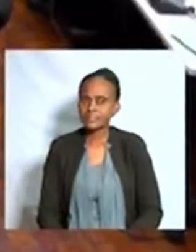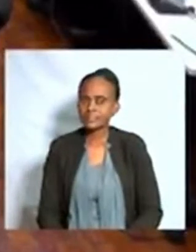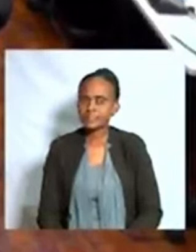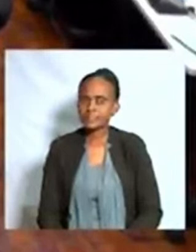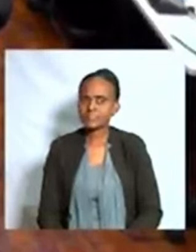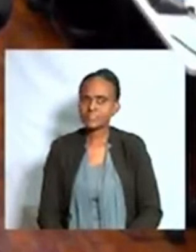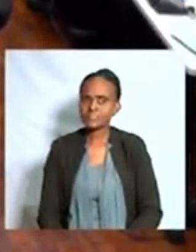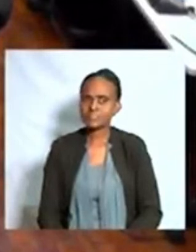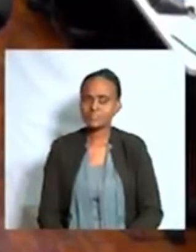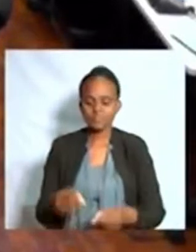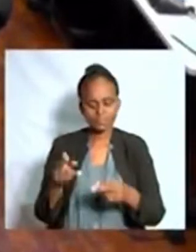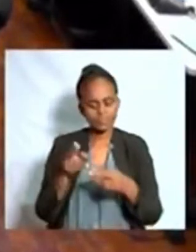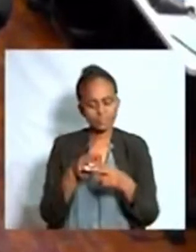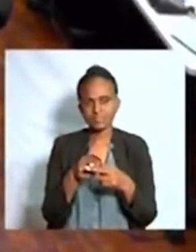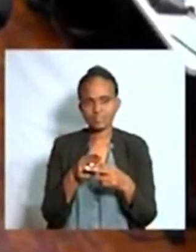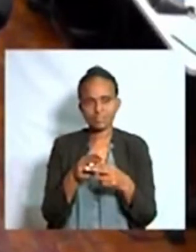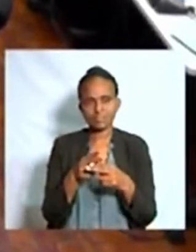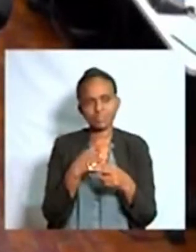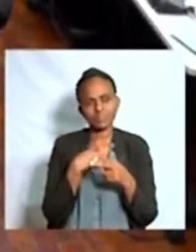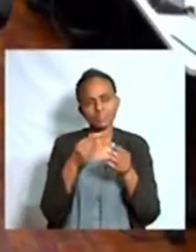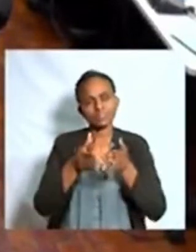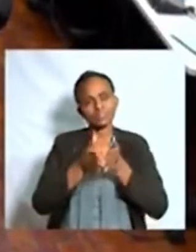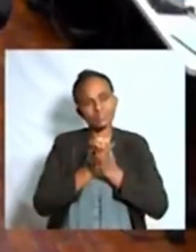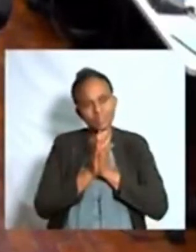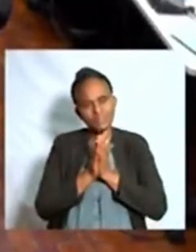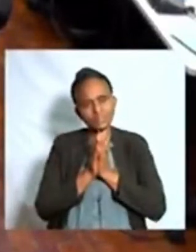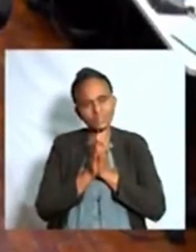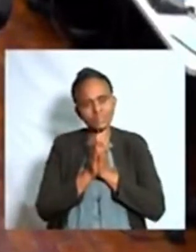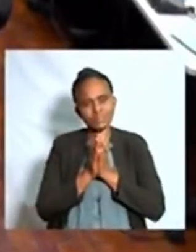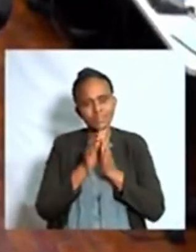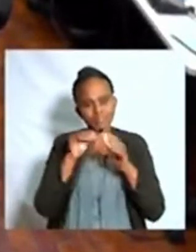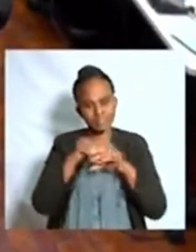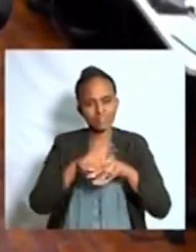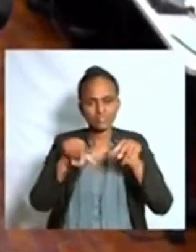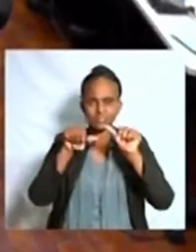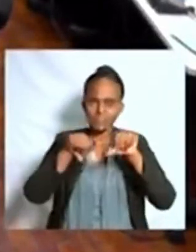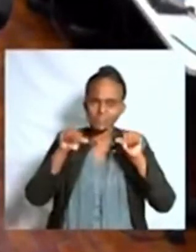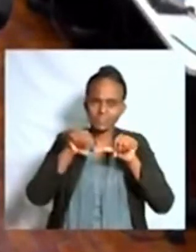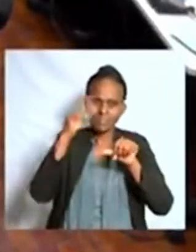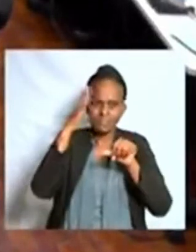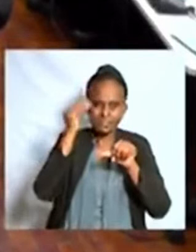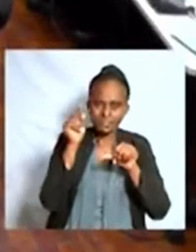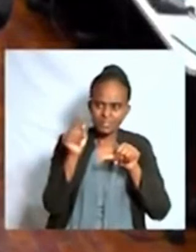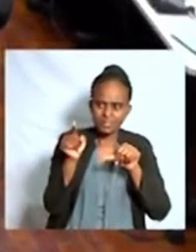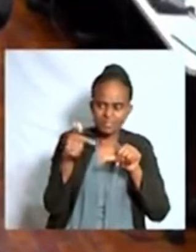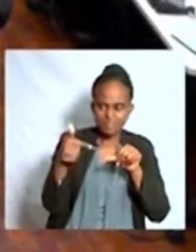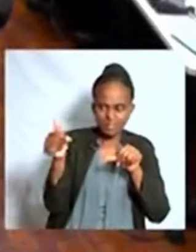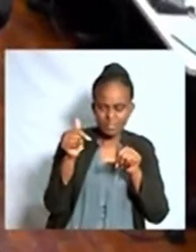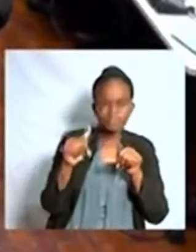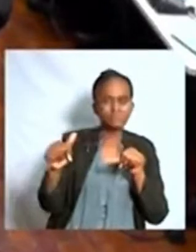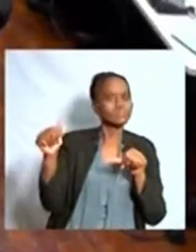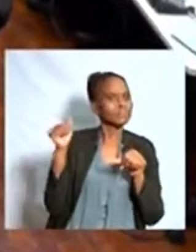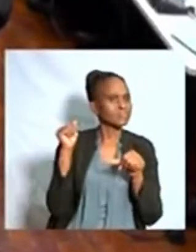Very short. I would want to ask the internal audit, why